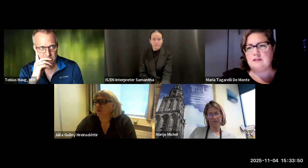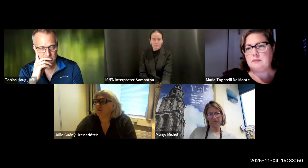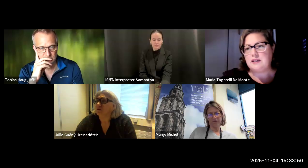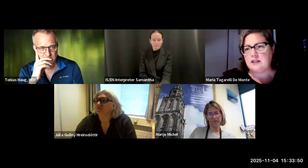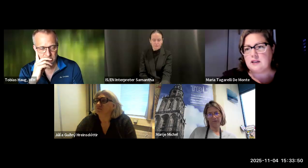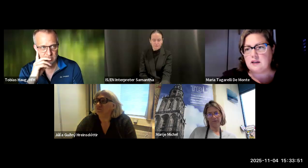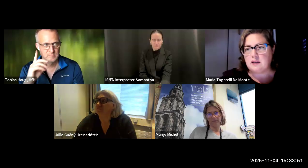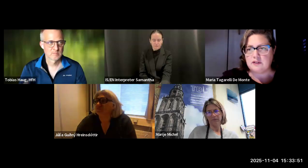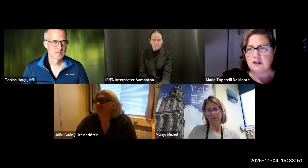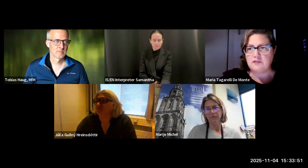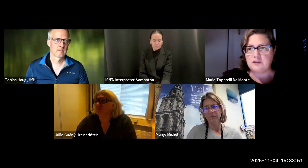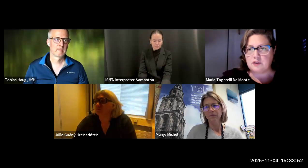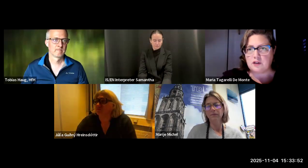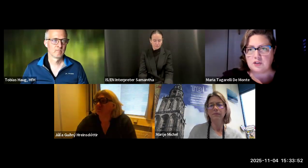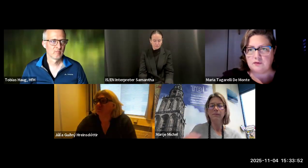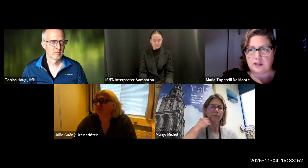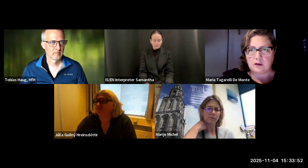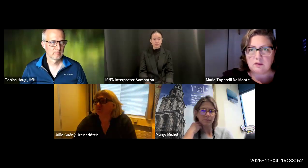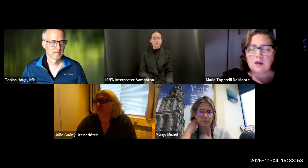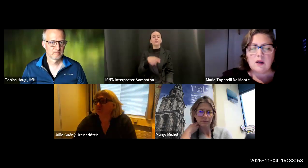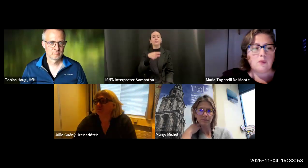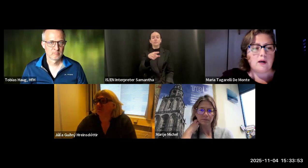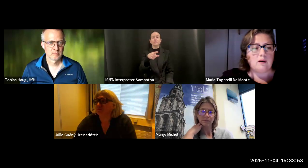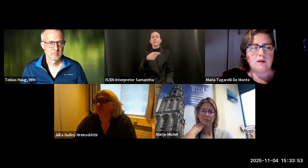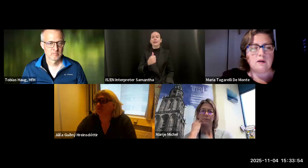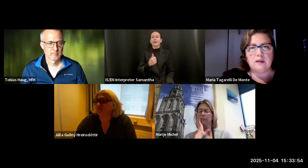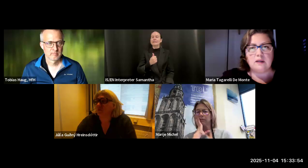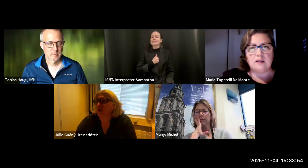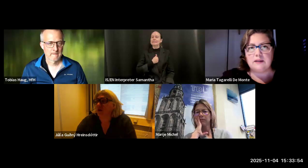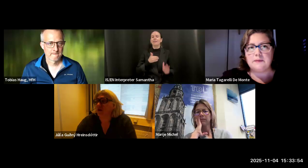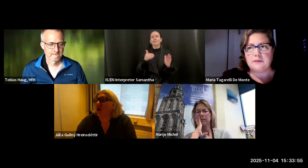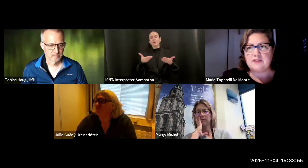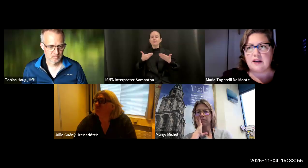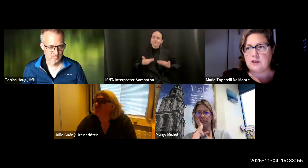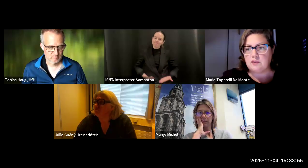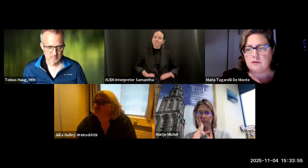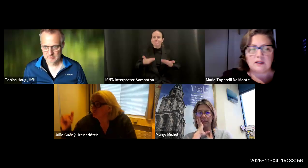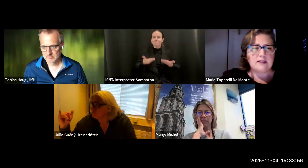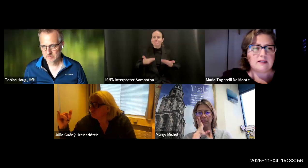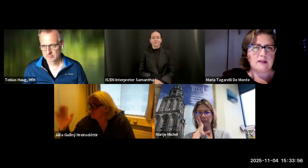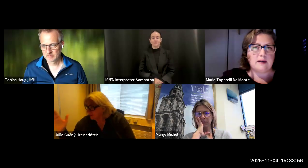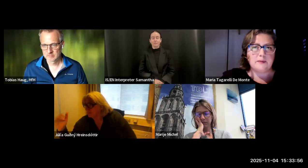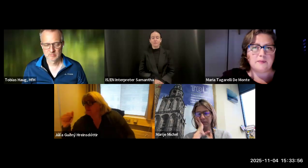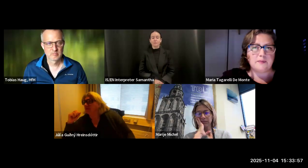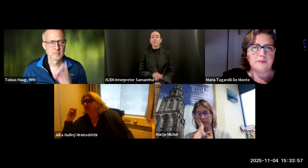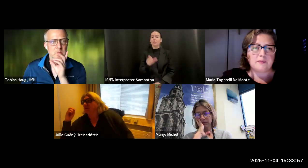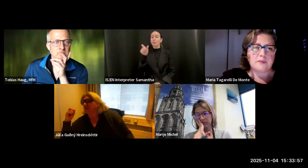Okay, so this is the beginning of a self-introduction video where the signer